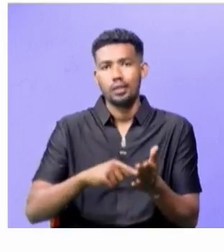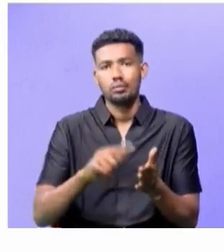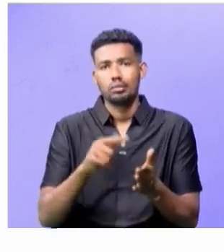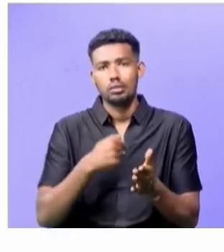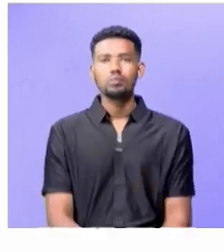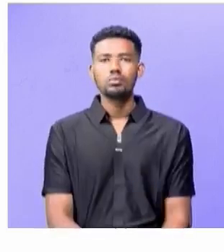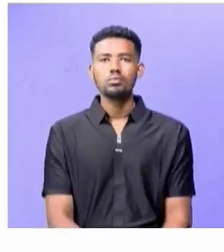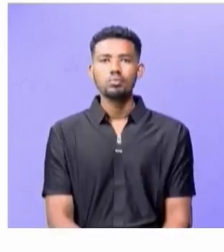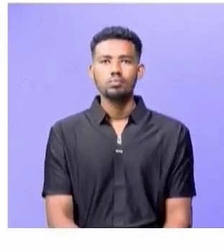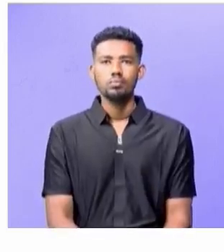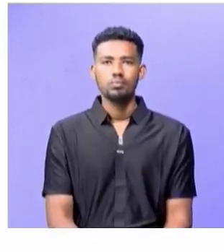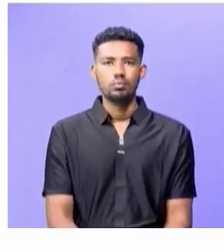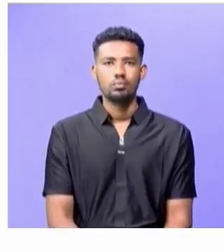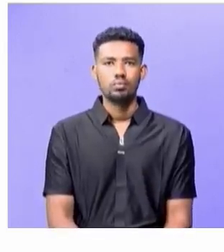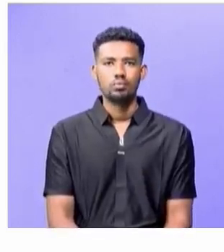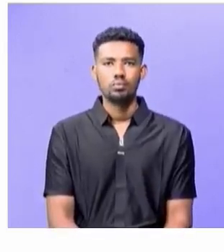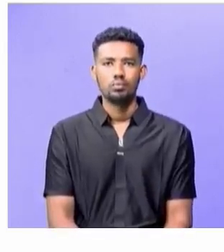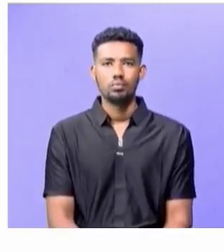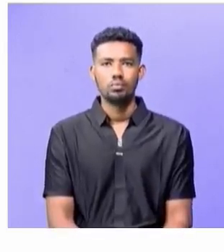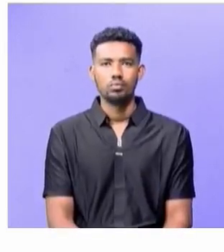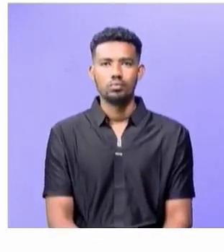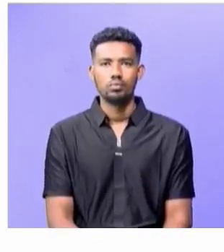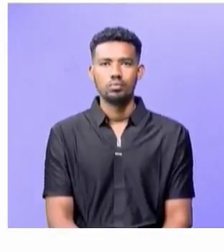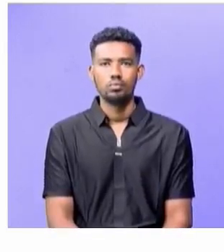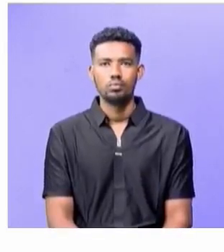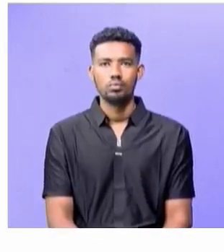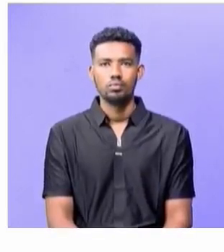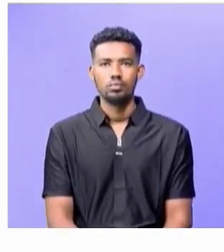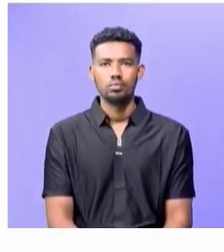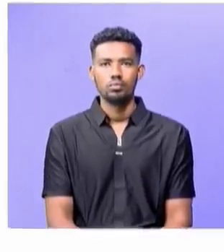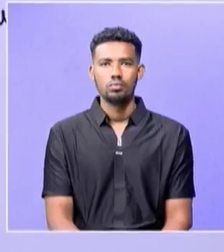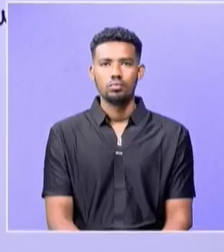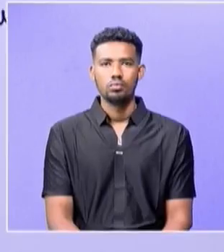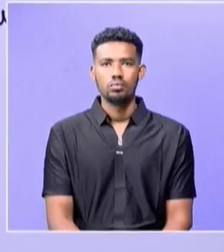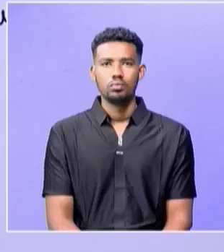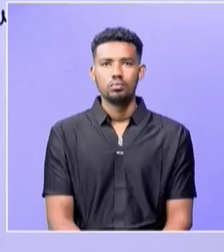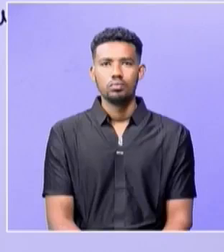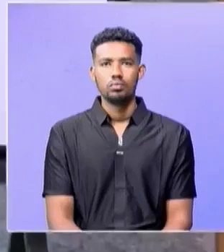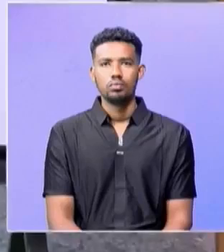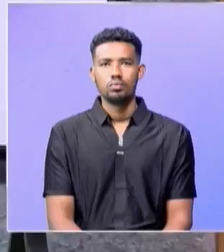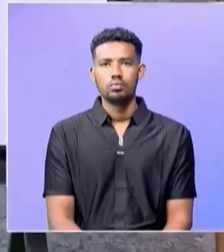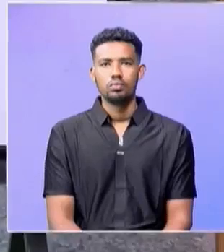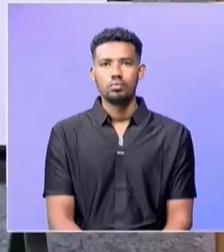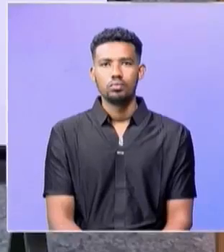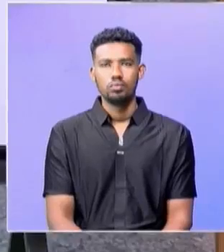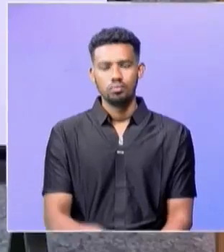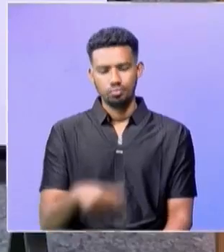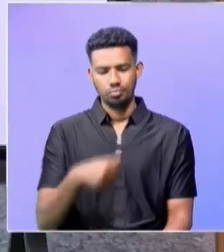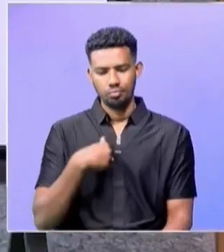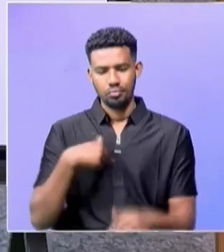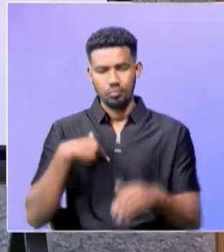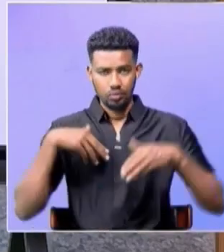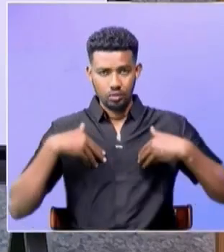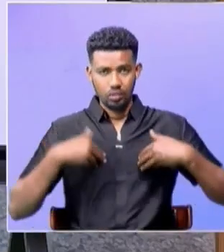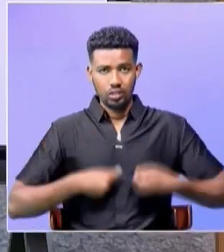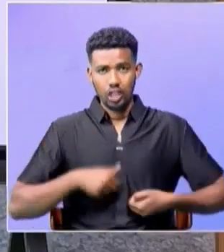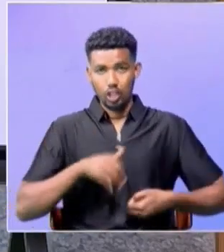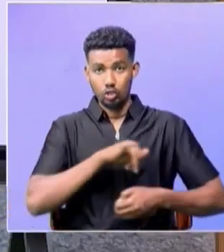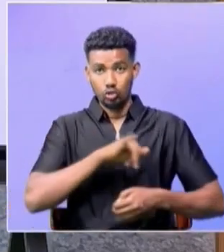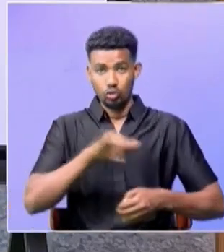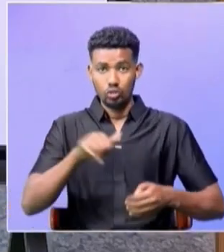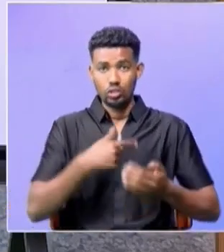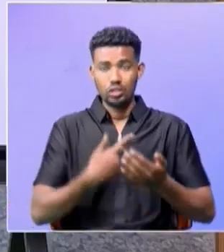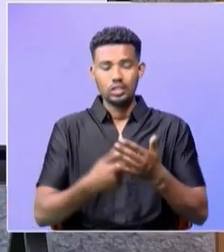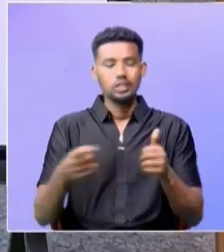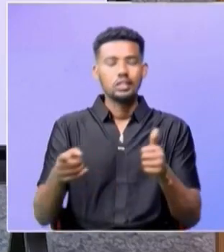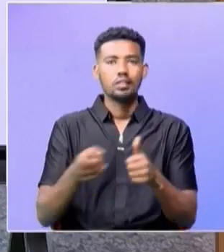tired too. I am tired too. This is the